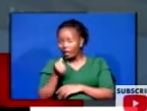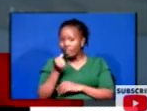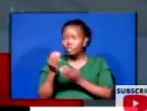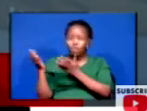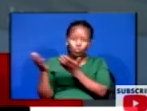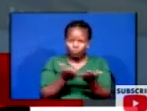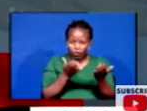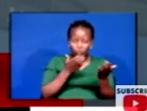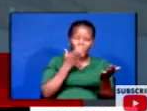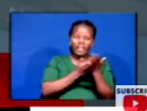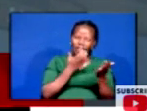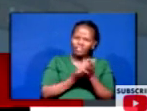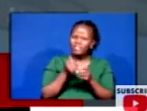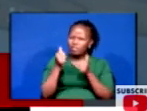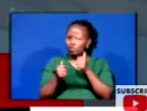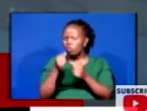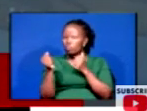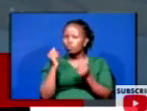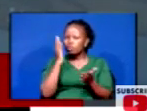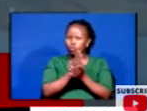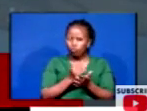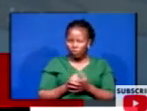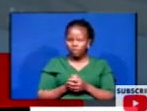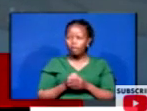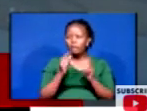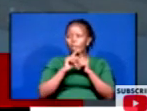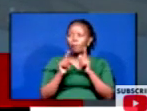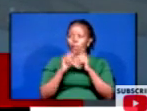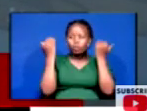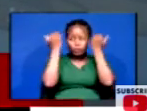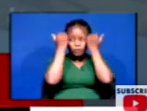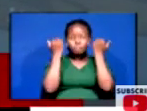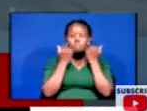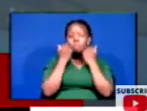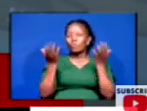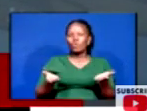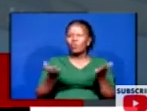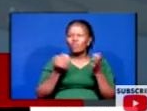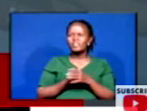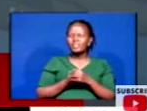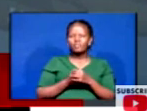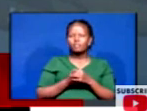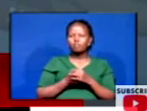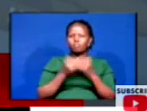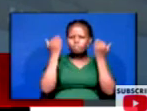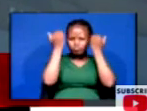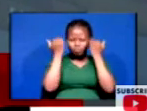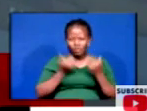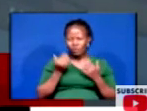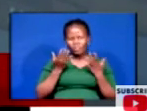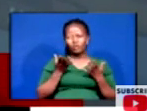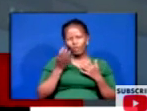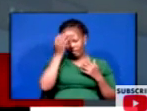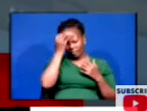evidence that was questionable. Yeah. In fact, the court, I think, got mad. By the way, before you bring that point, let